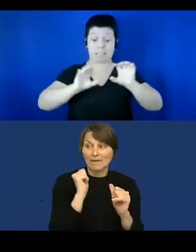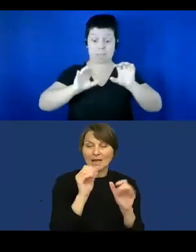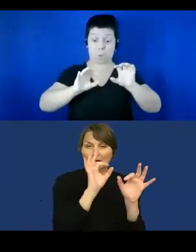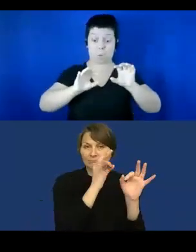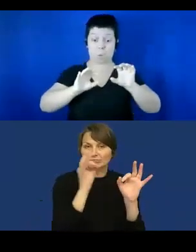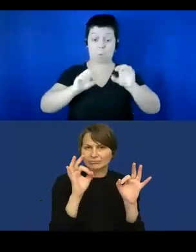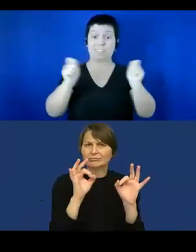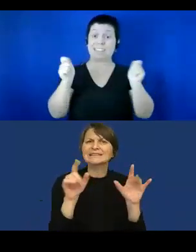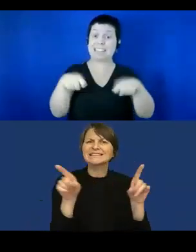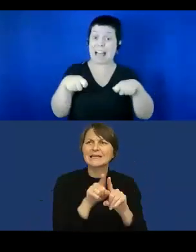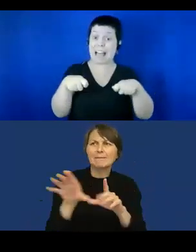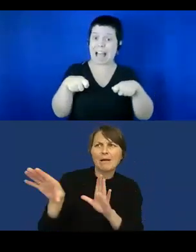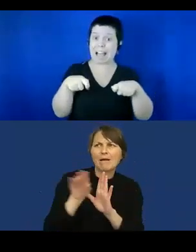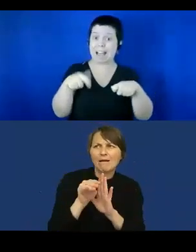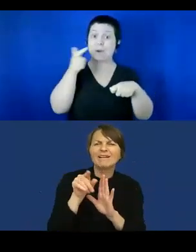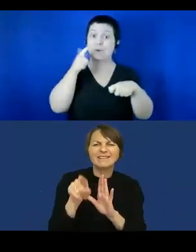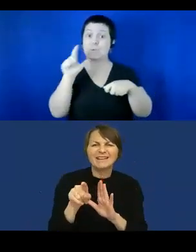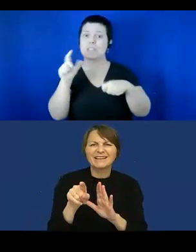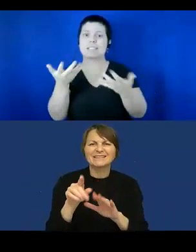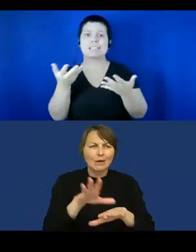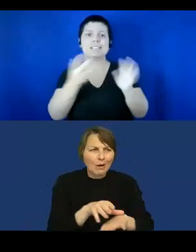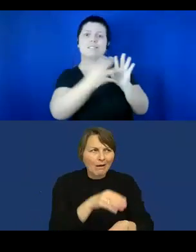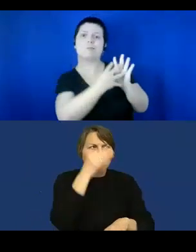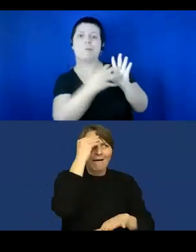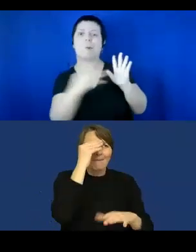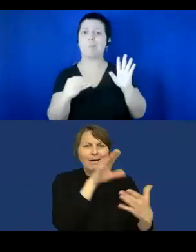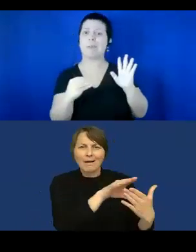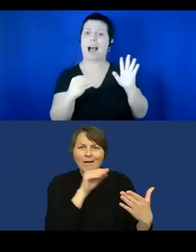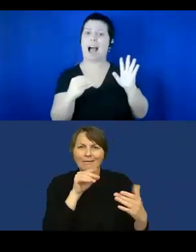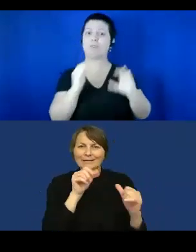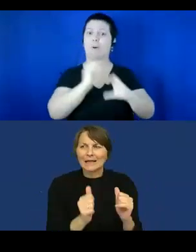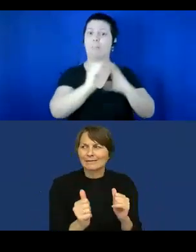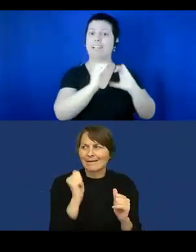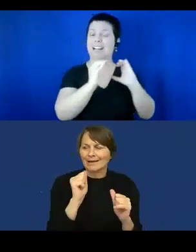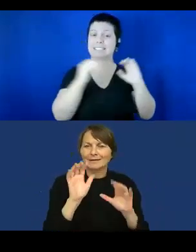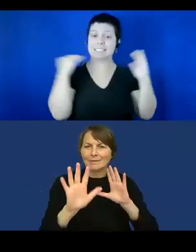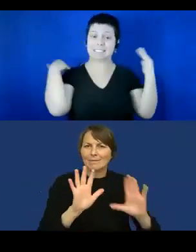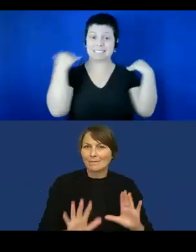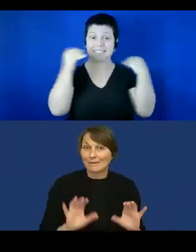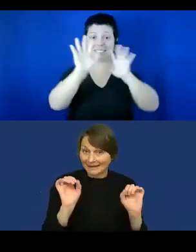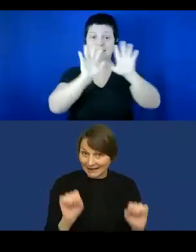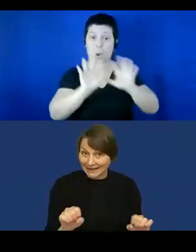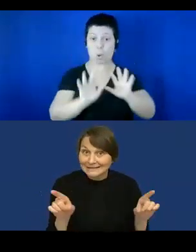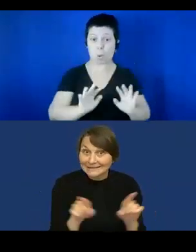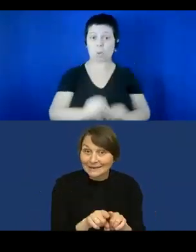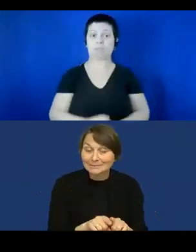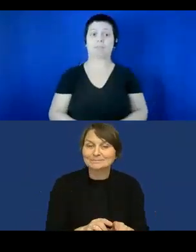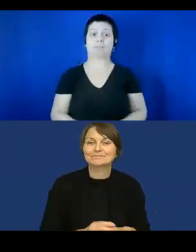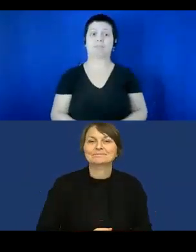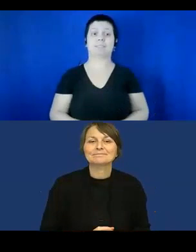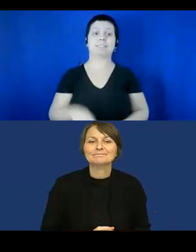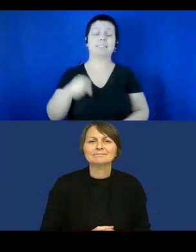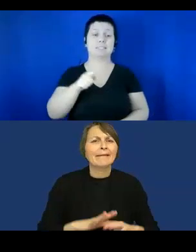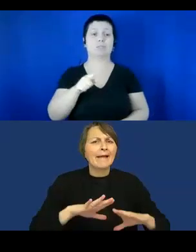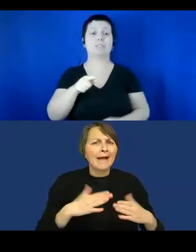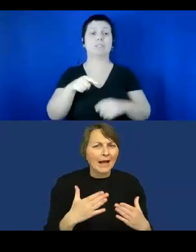haptic communication, so these hand gestures on the back. For this, we collaborated with members of the social haptic communication group